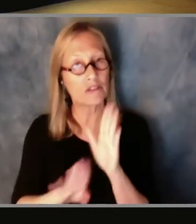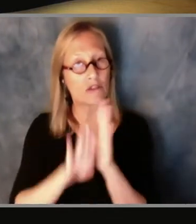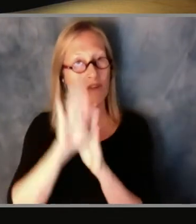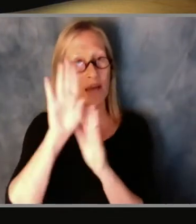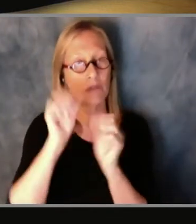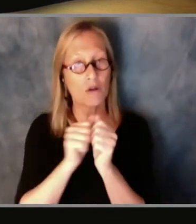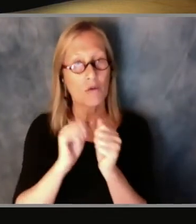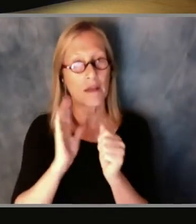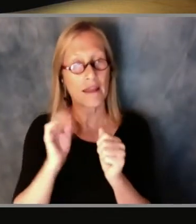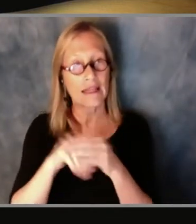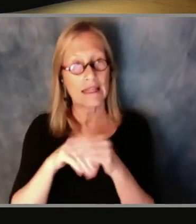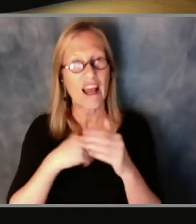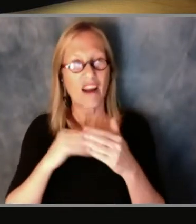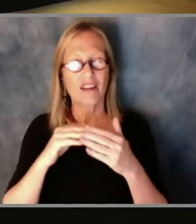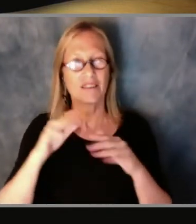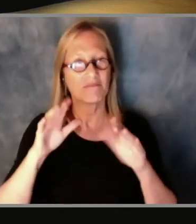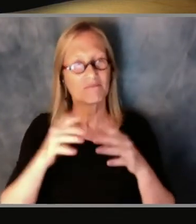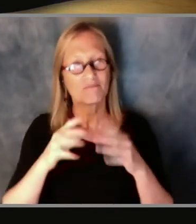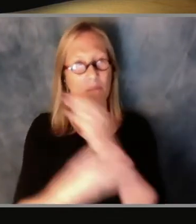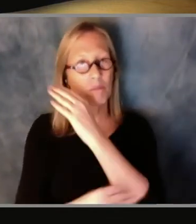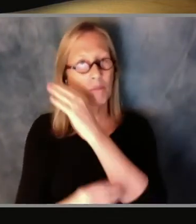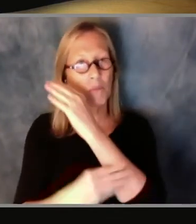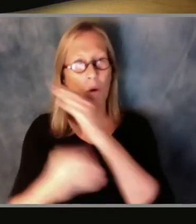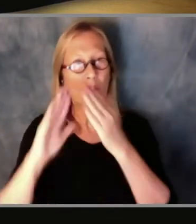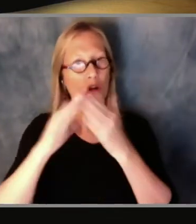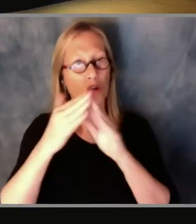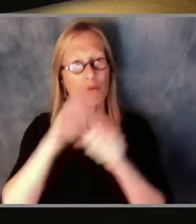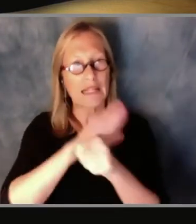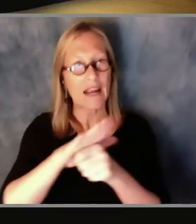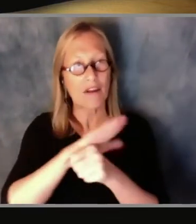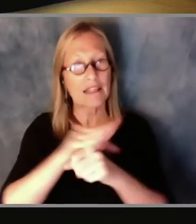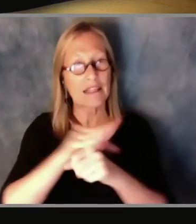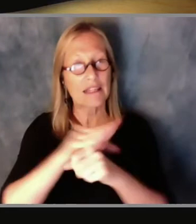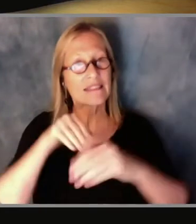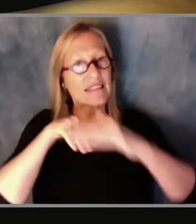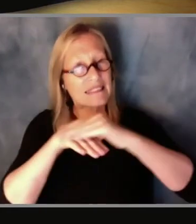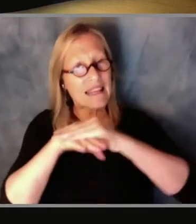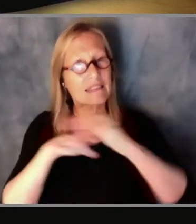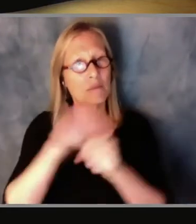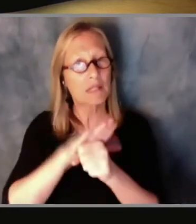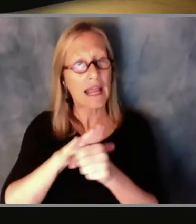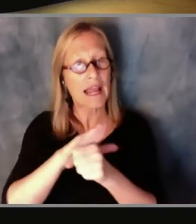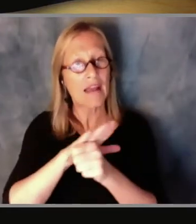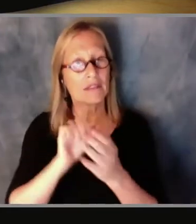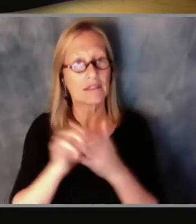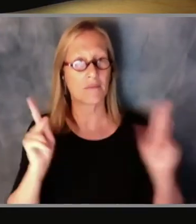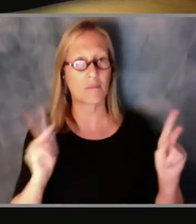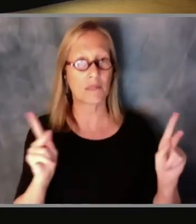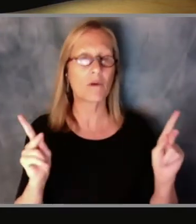urban areas so that it's accessible areas, that they're people with